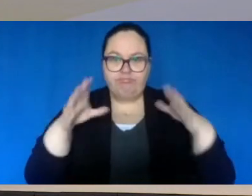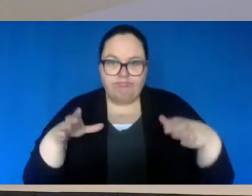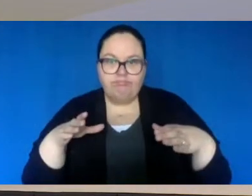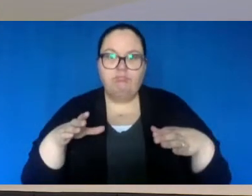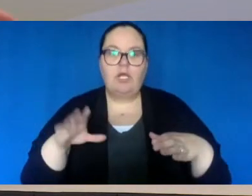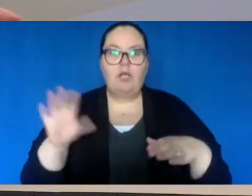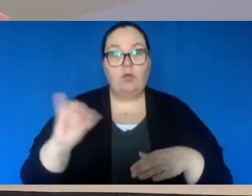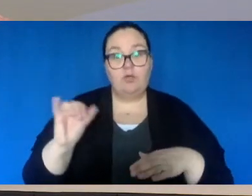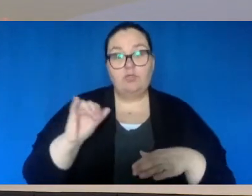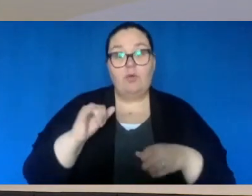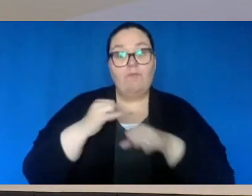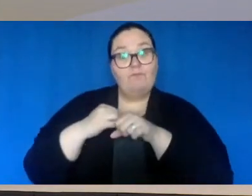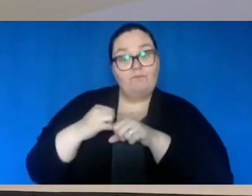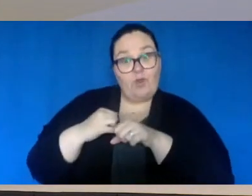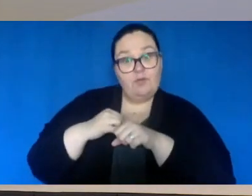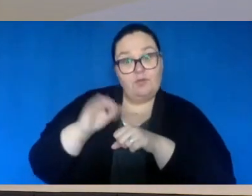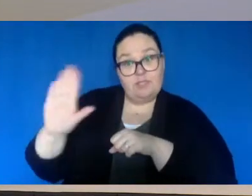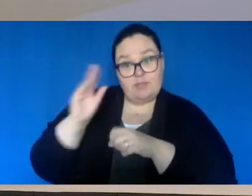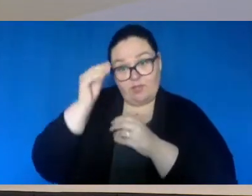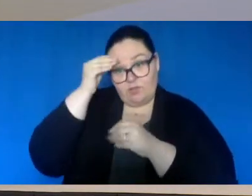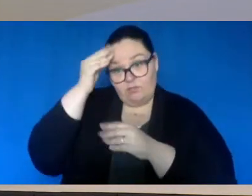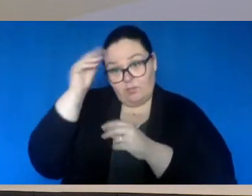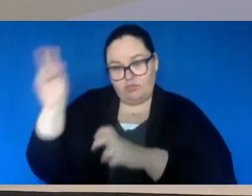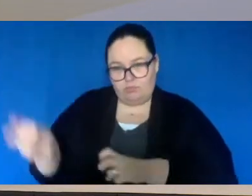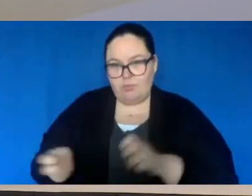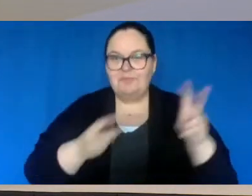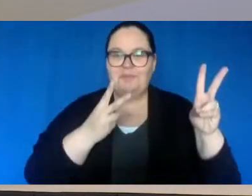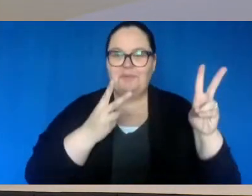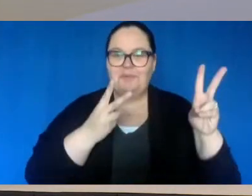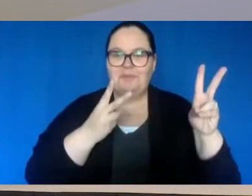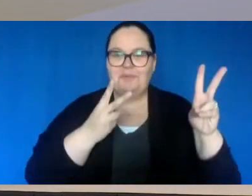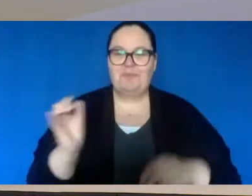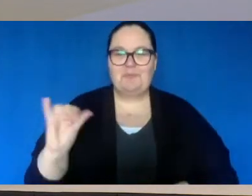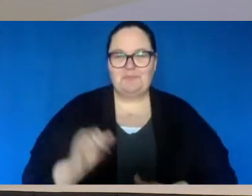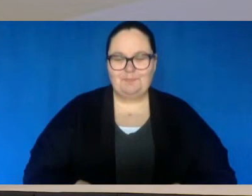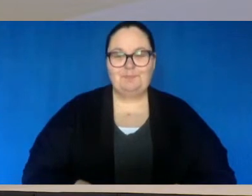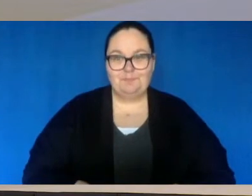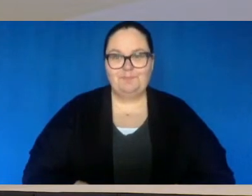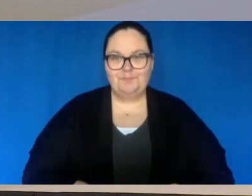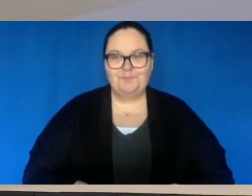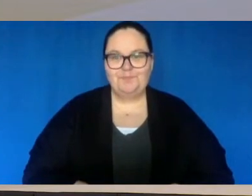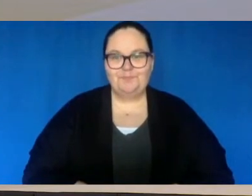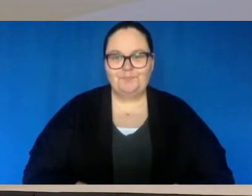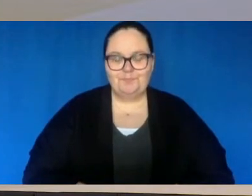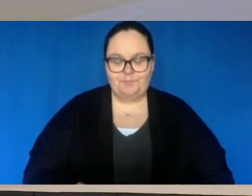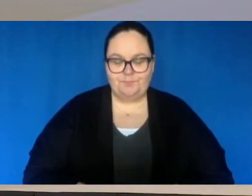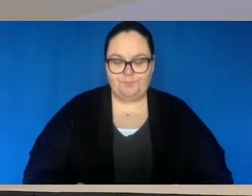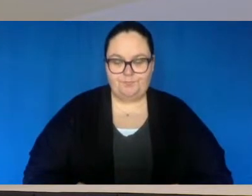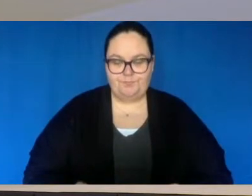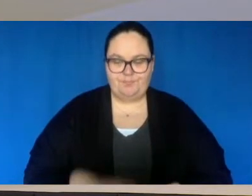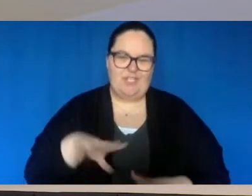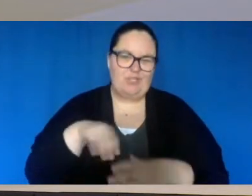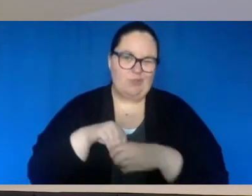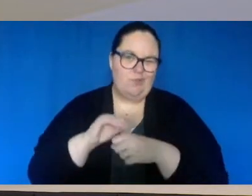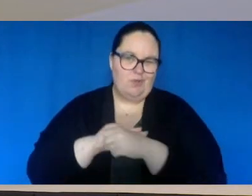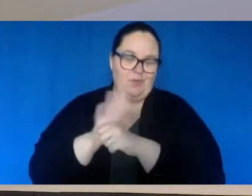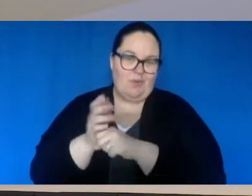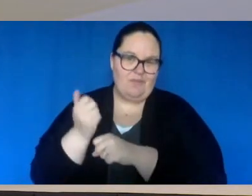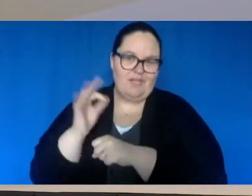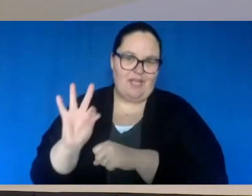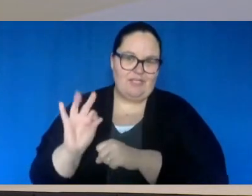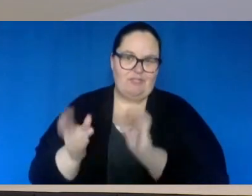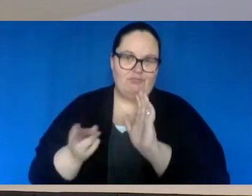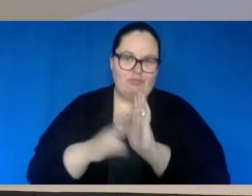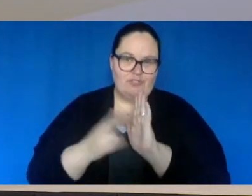from pharmacy, so that is also included as part of the COVID-19 registry.